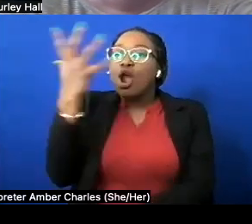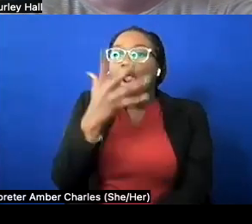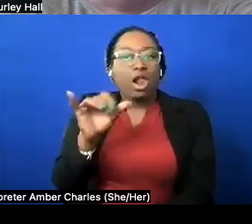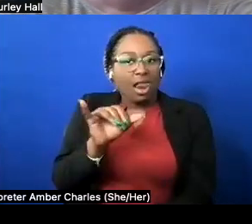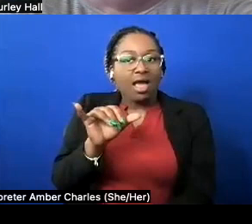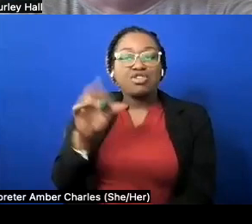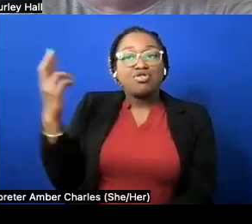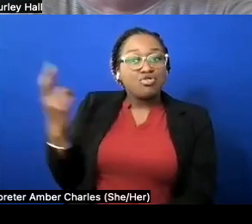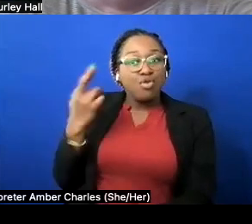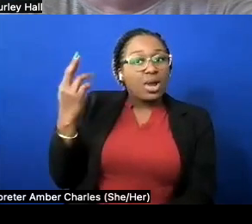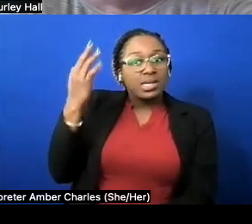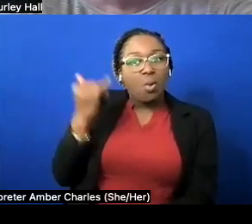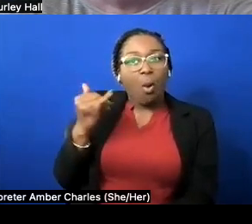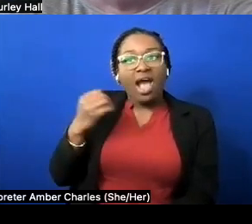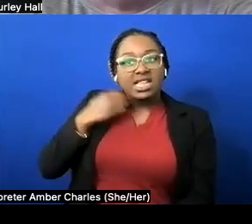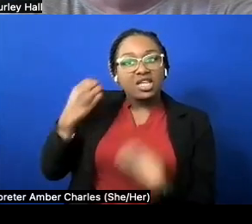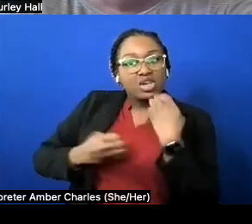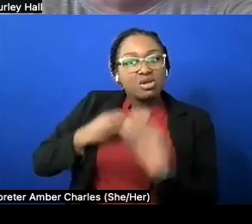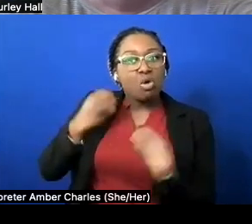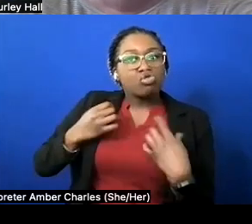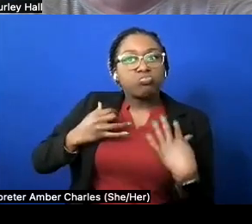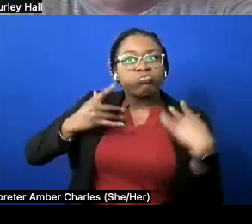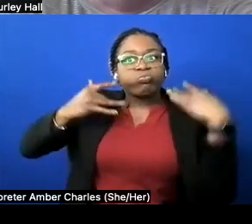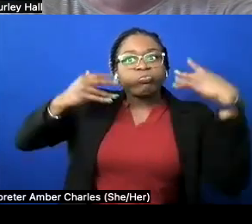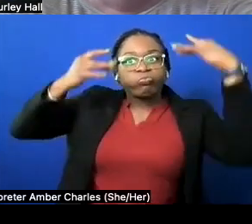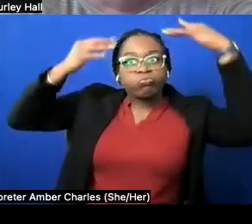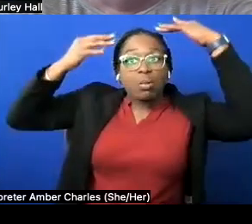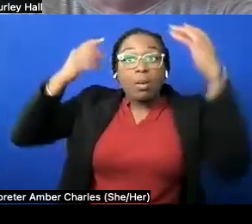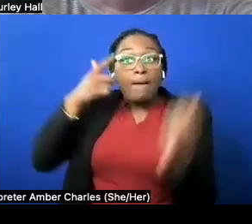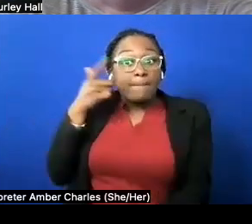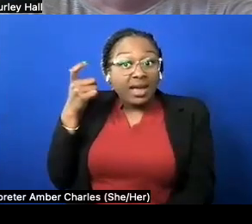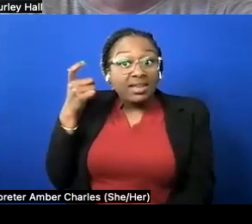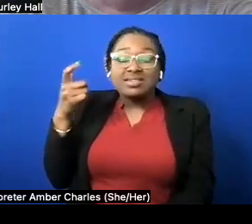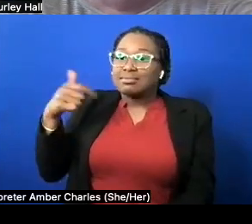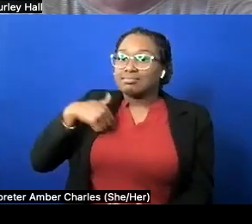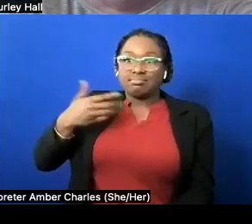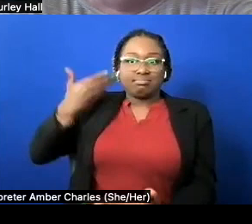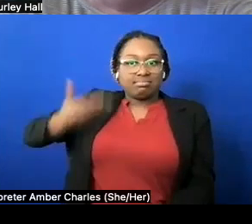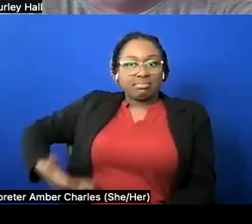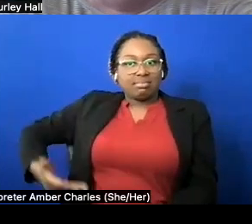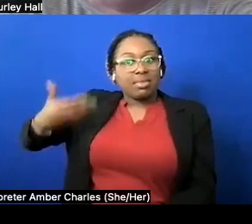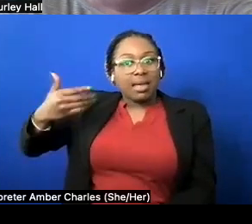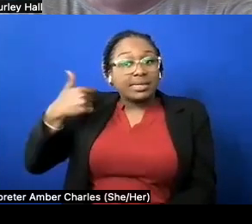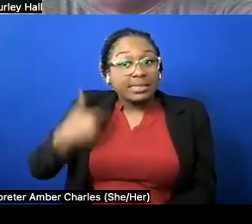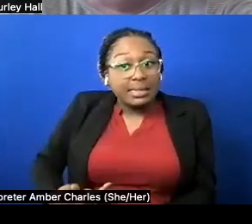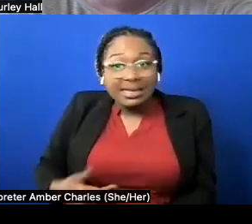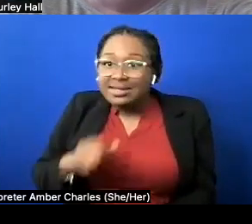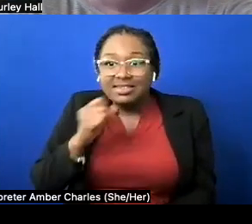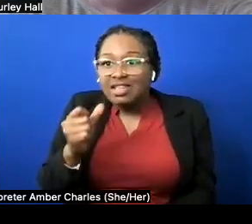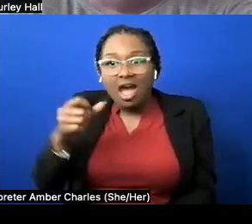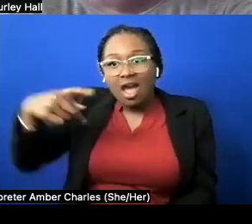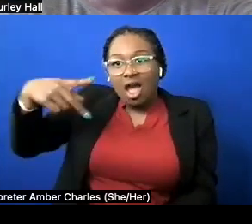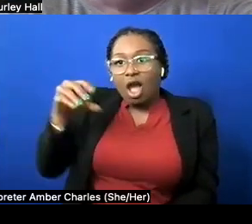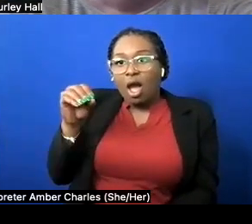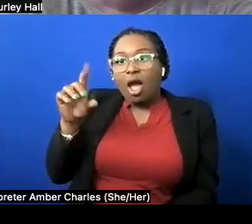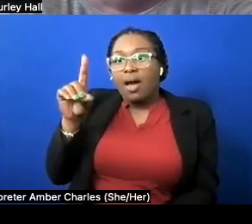these emotions overflow from me is because this is me. This isn't a podcast that I'm just like